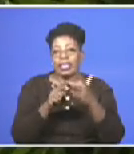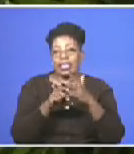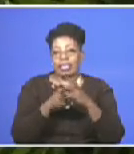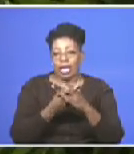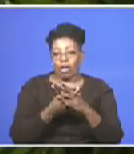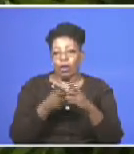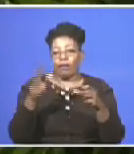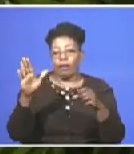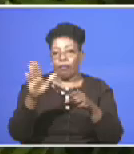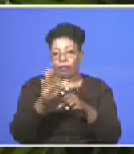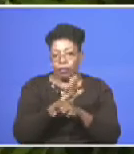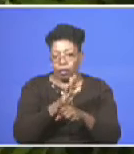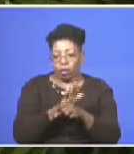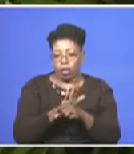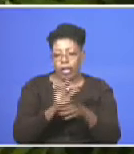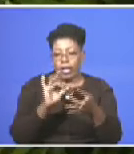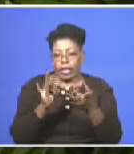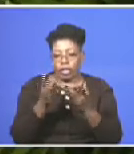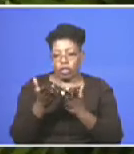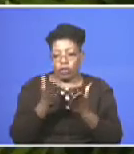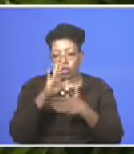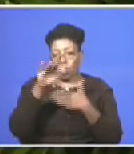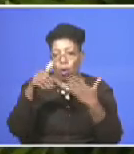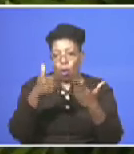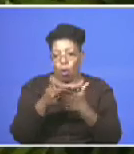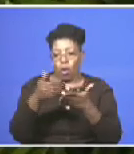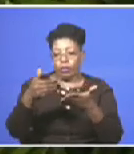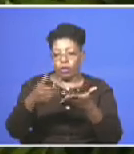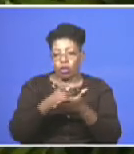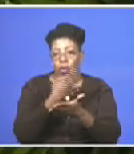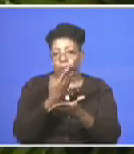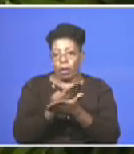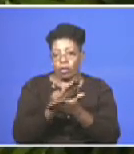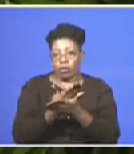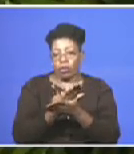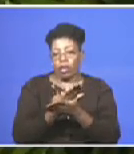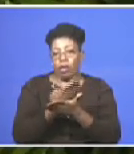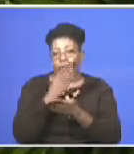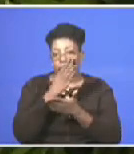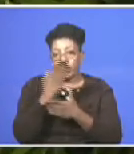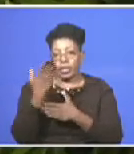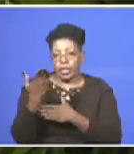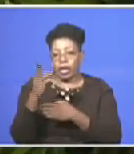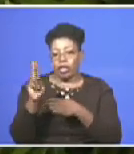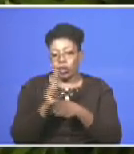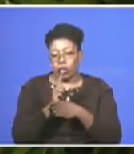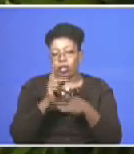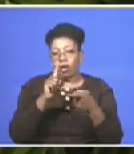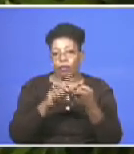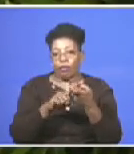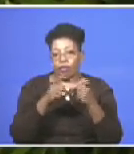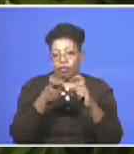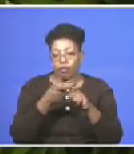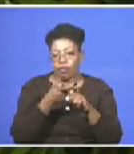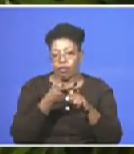full budget website with all of the details in the new budget will be online in a user-friendly manner.